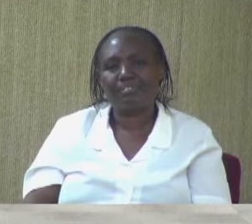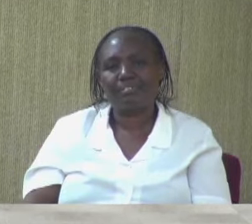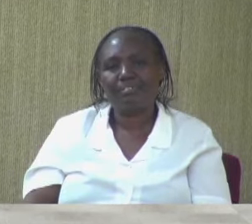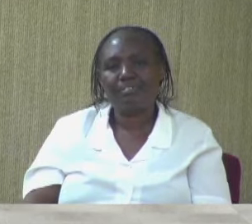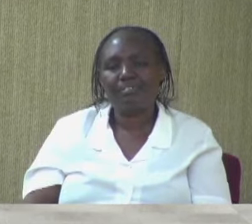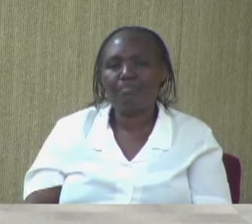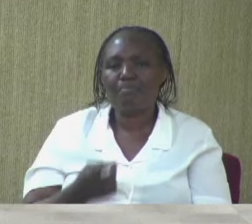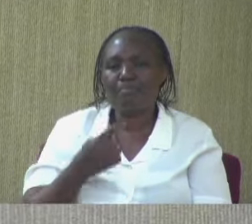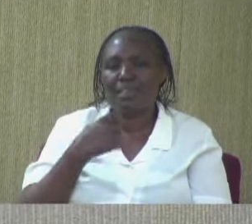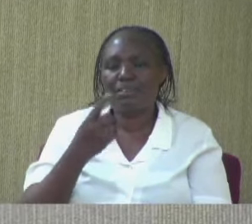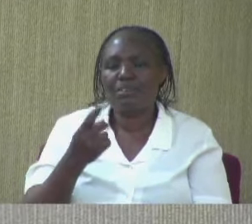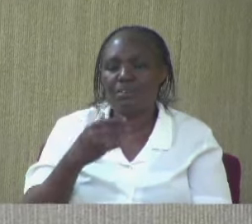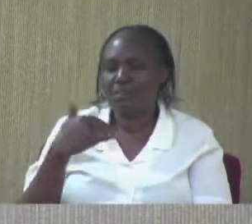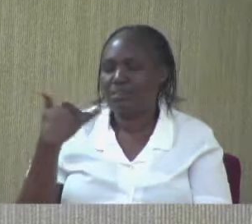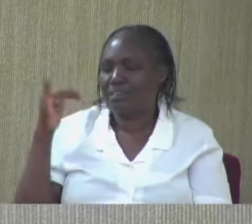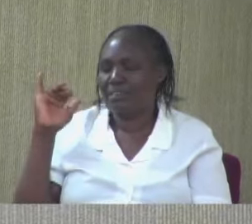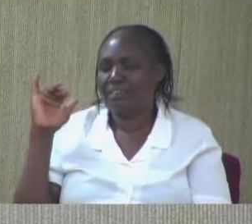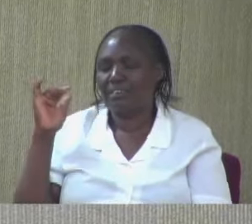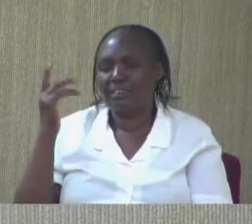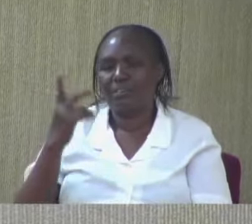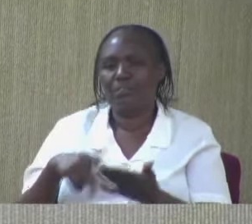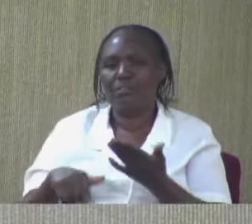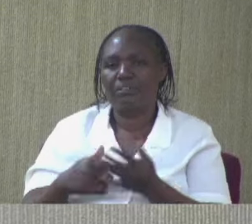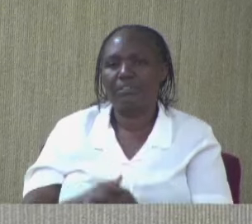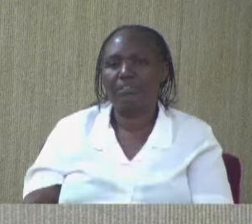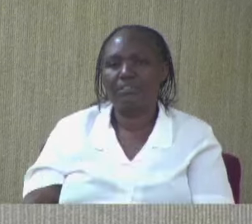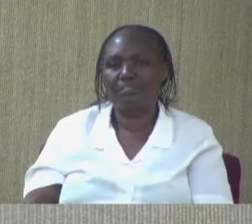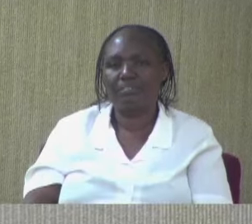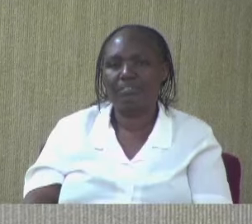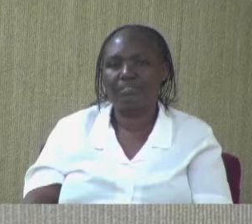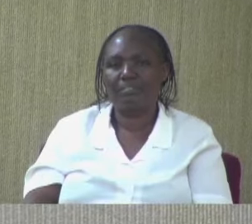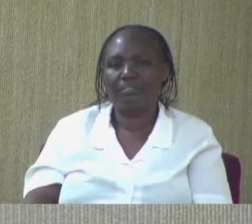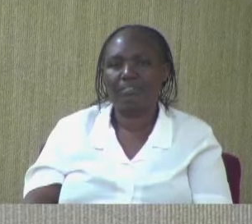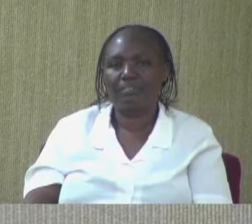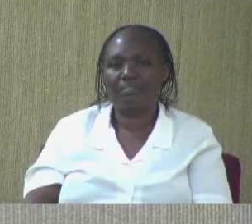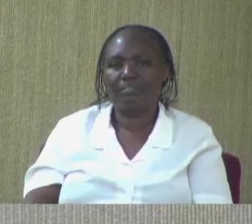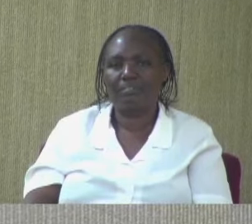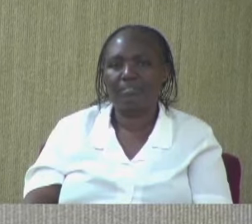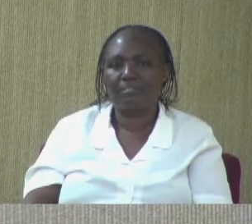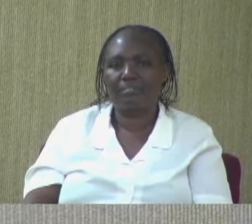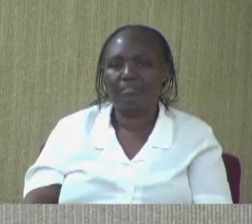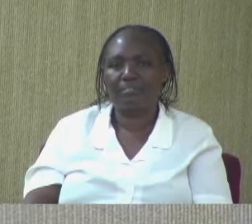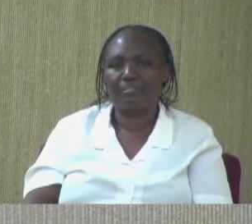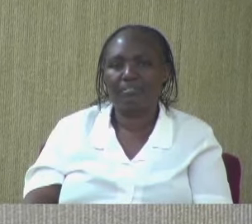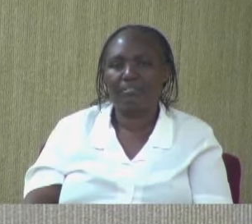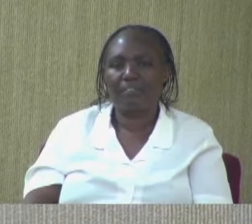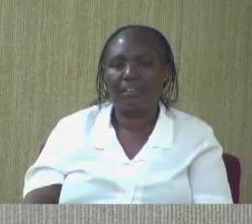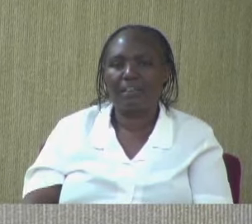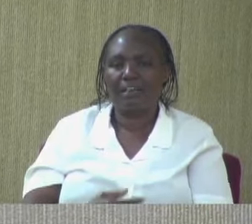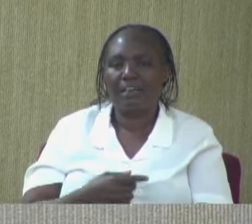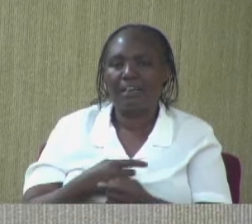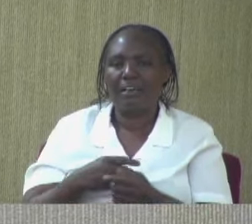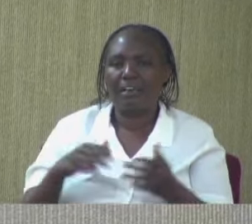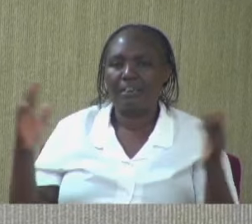And so we saw yesterday, for the interest of time, we quoted this statement on the fourth page of The Great Controversy, where she admits